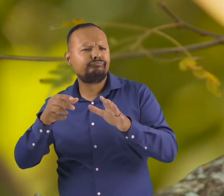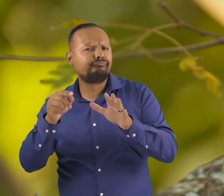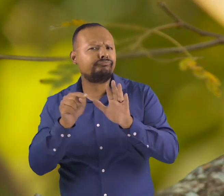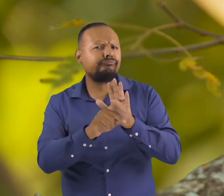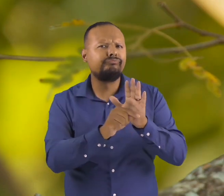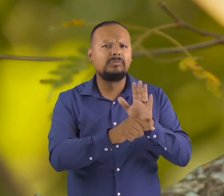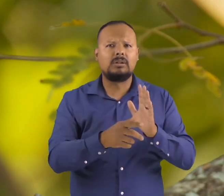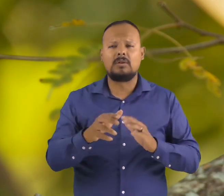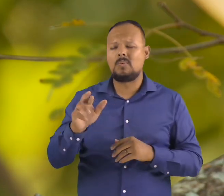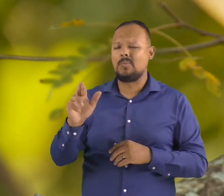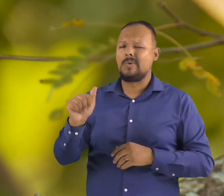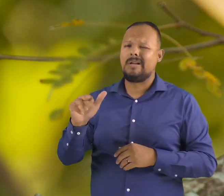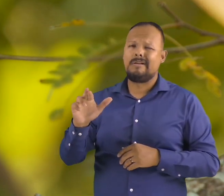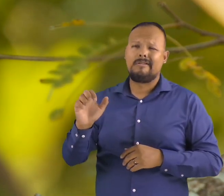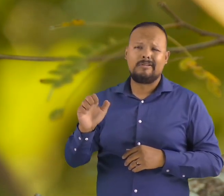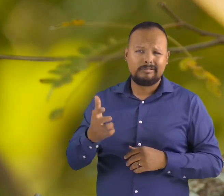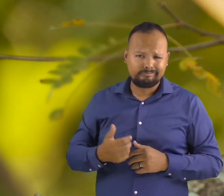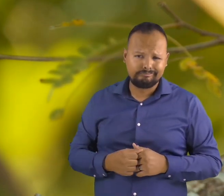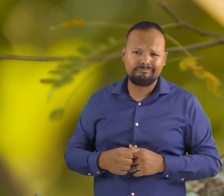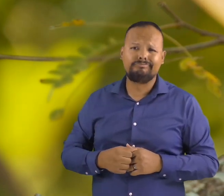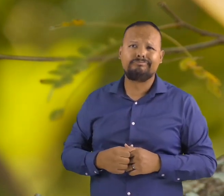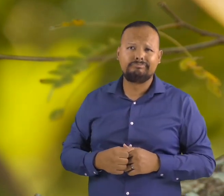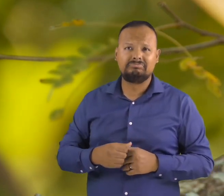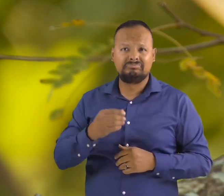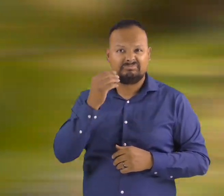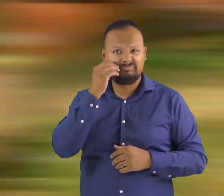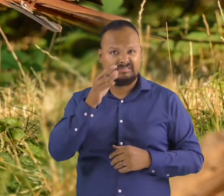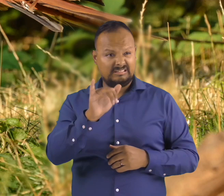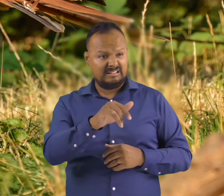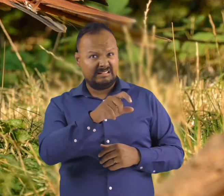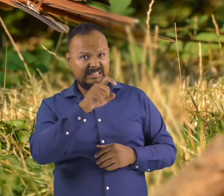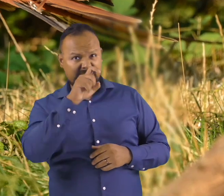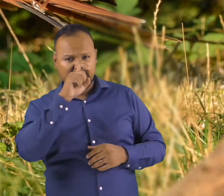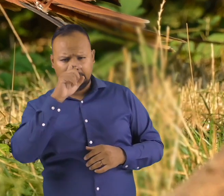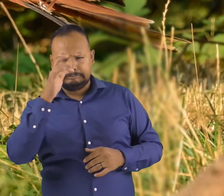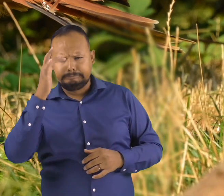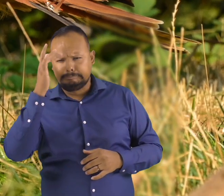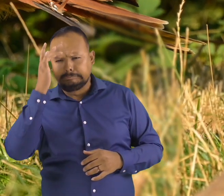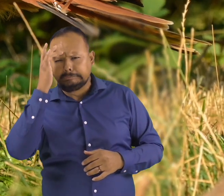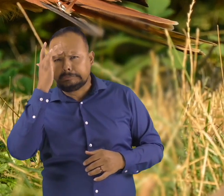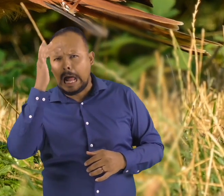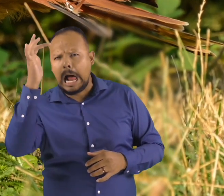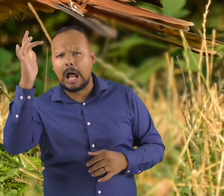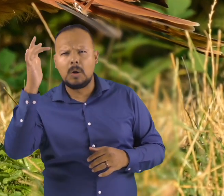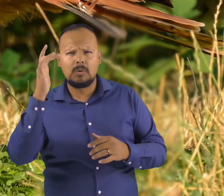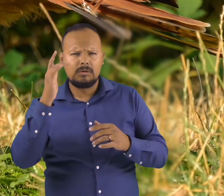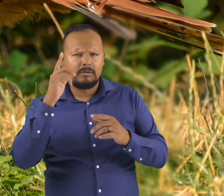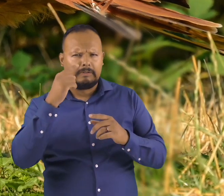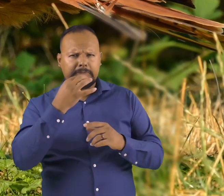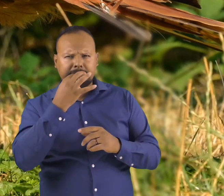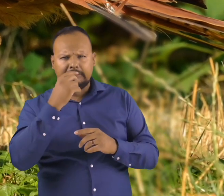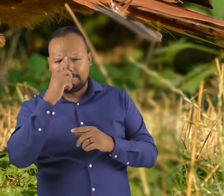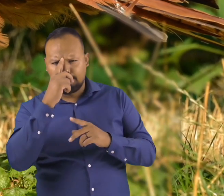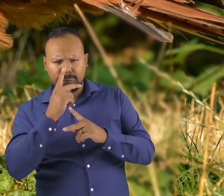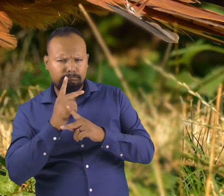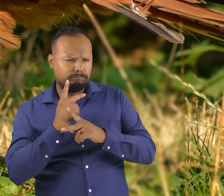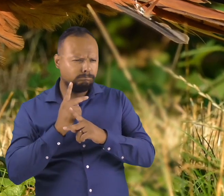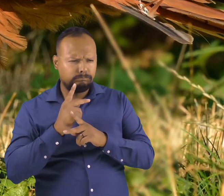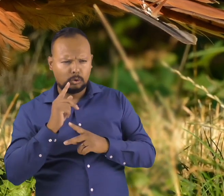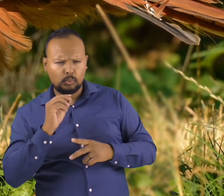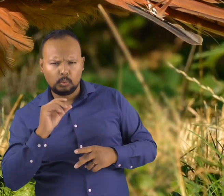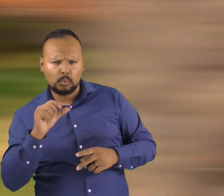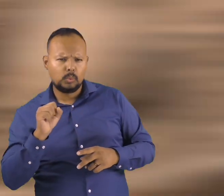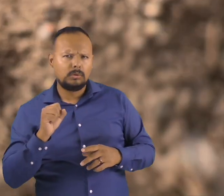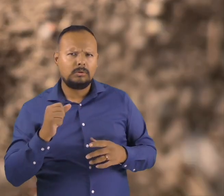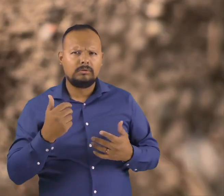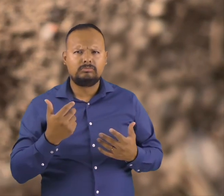Hawks are very intelligent and quite clever. They will use tools, like sticks and stones, to catch